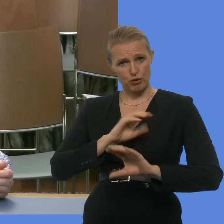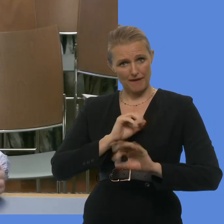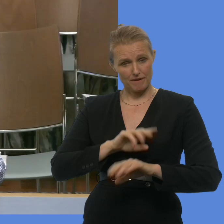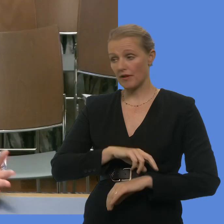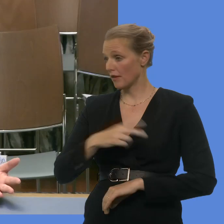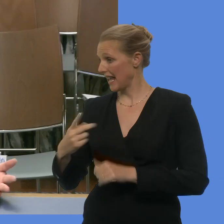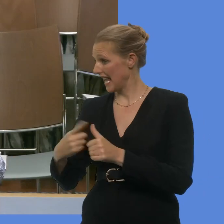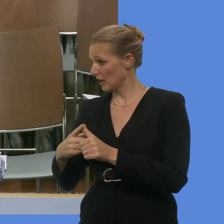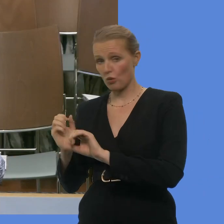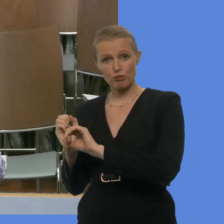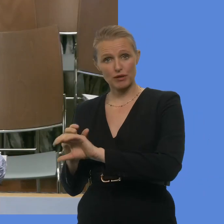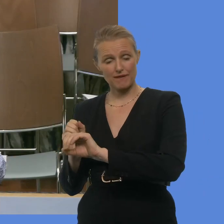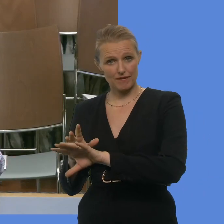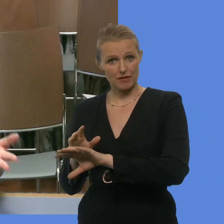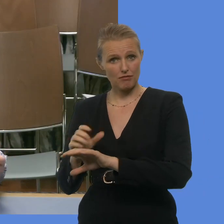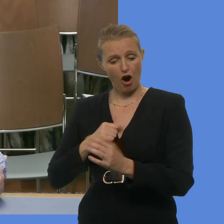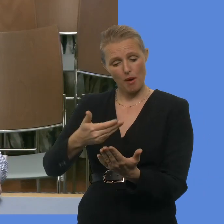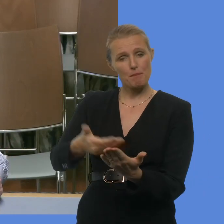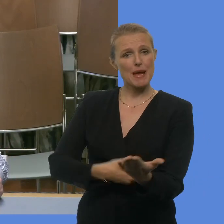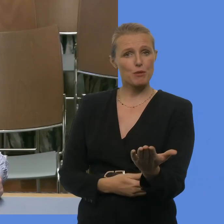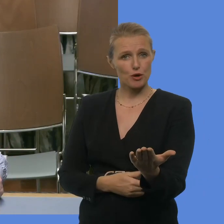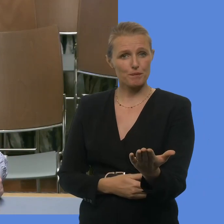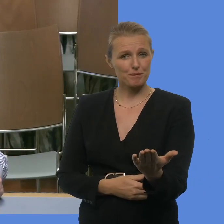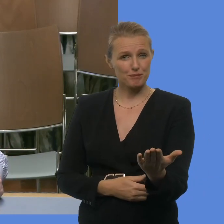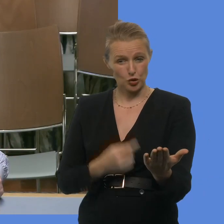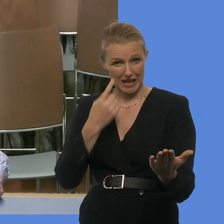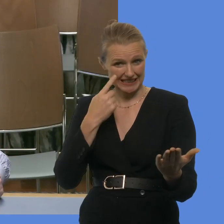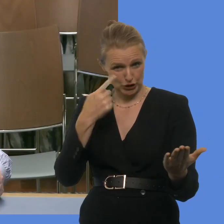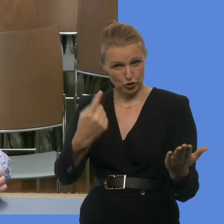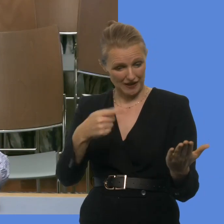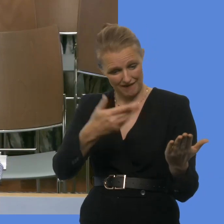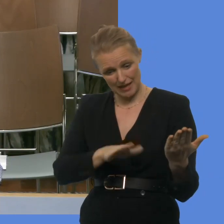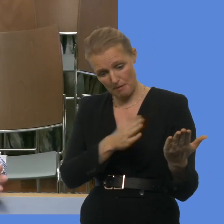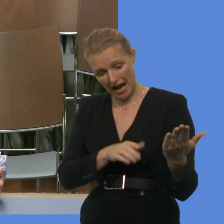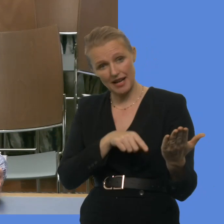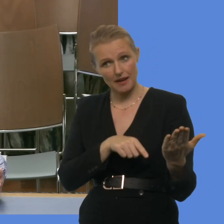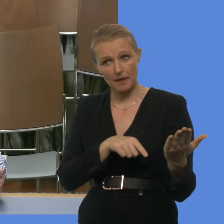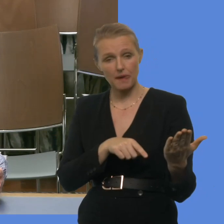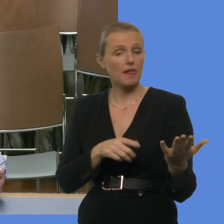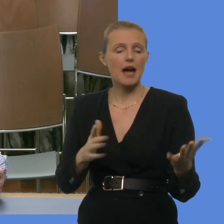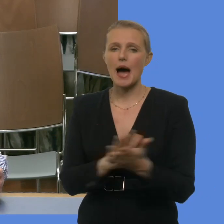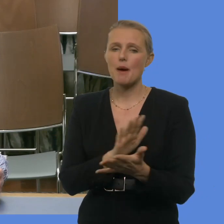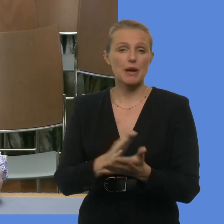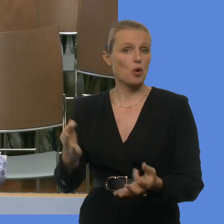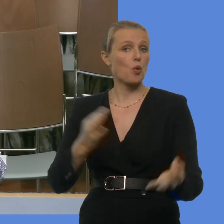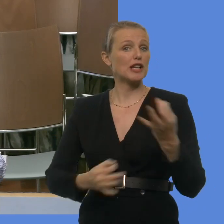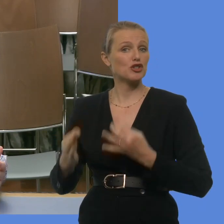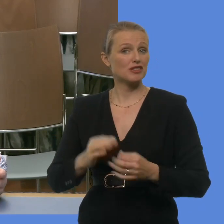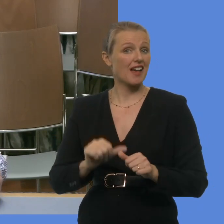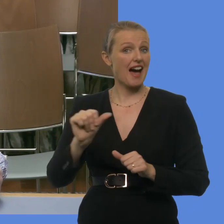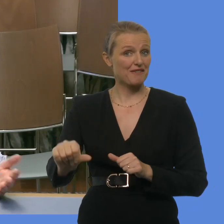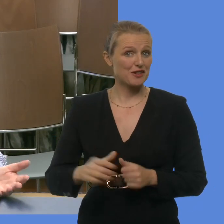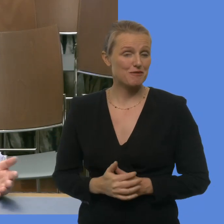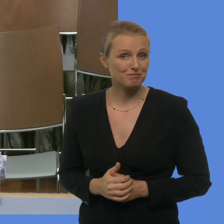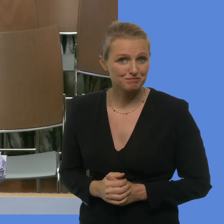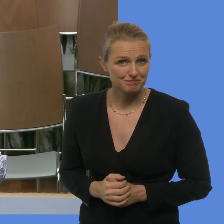on the details of the raised bill paper, which is on page 381 of your packs, and then we'll both take questions after Aidan has briefed